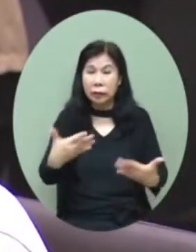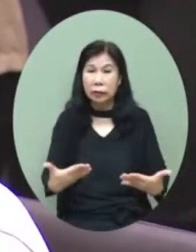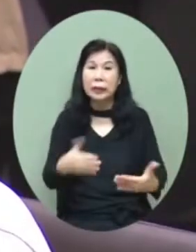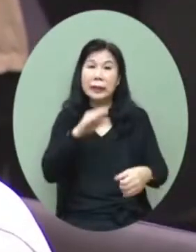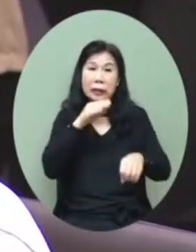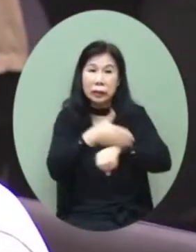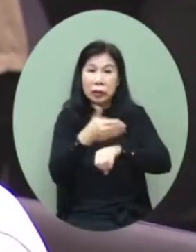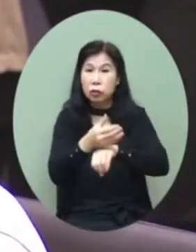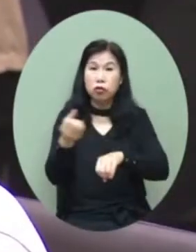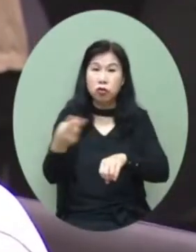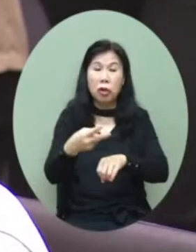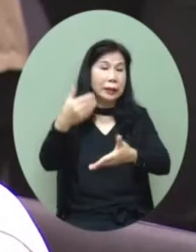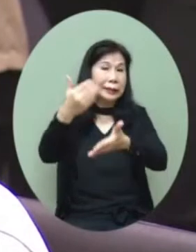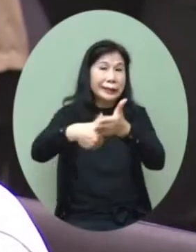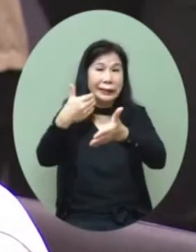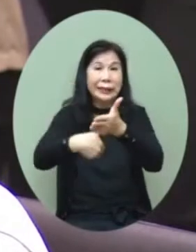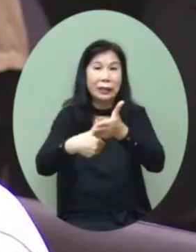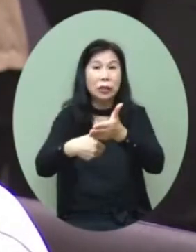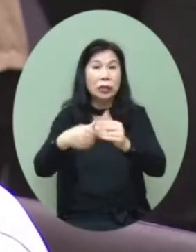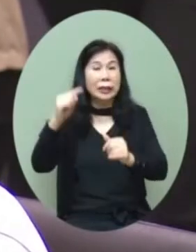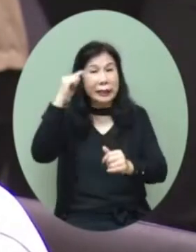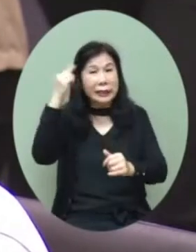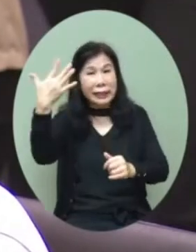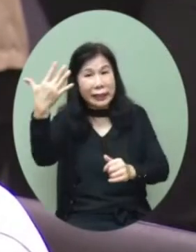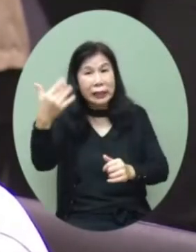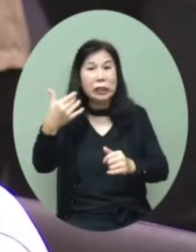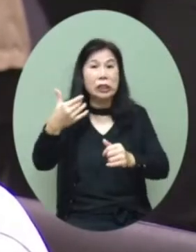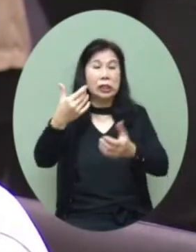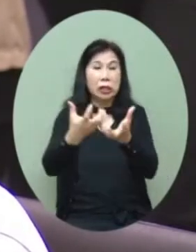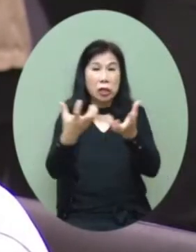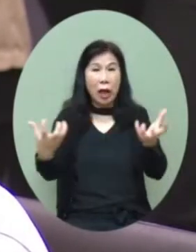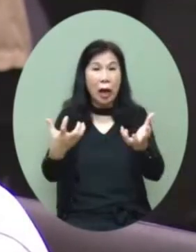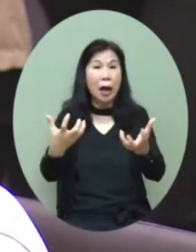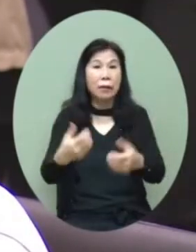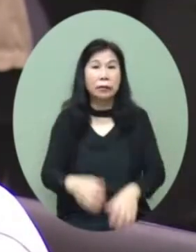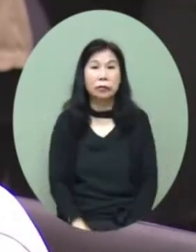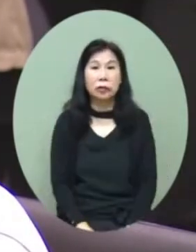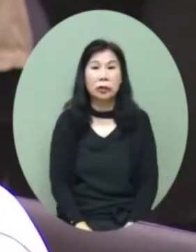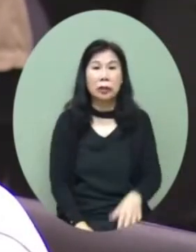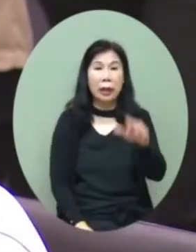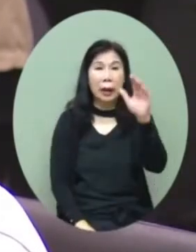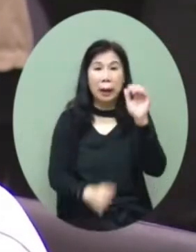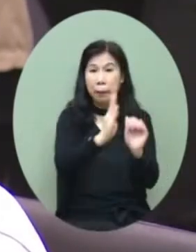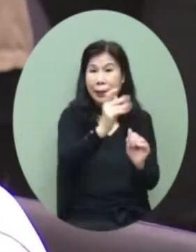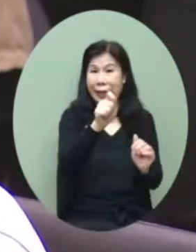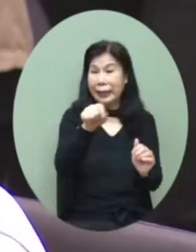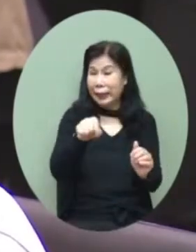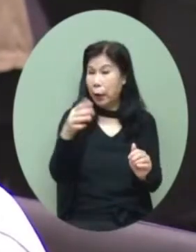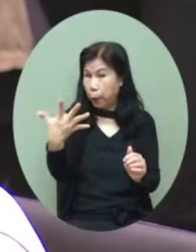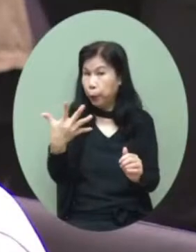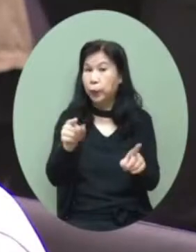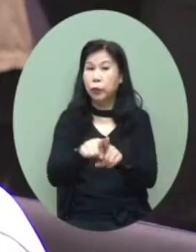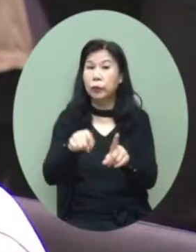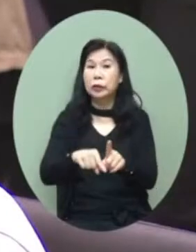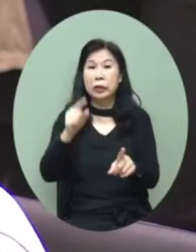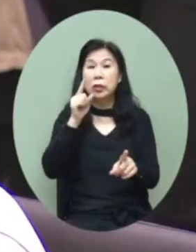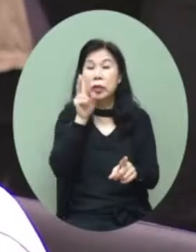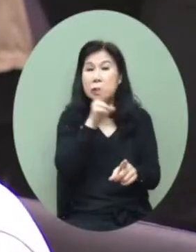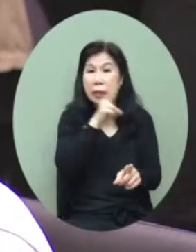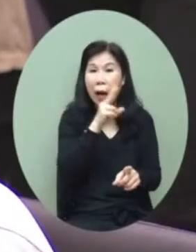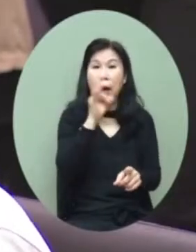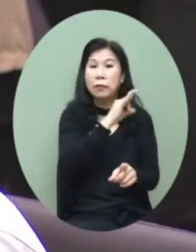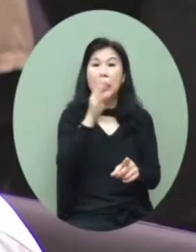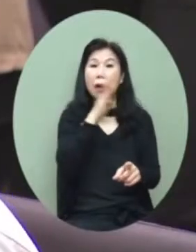internal assessment of if BA.5 really dominates in a few weeks' time? And as